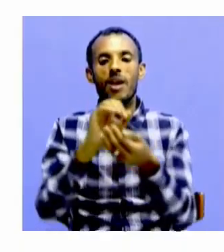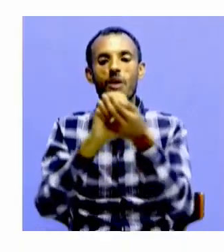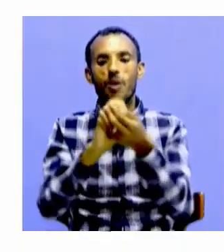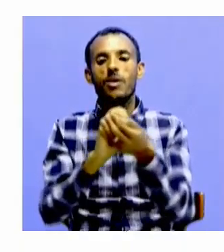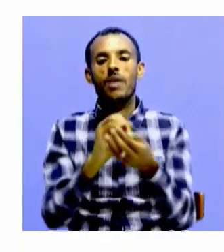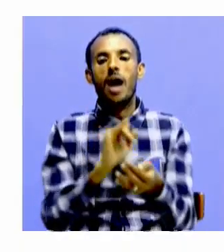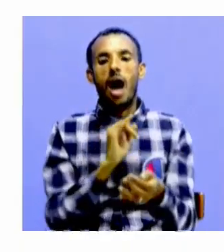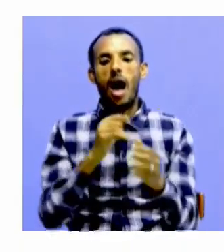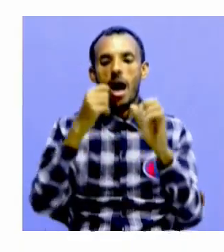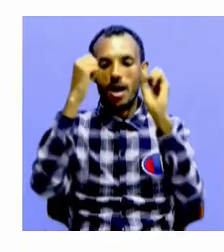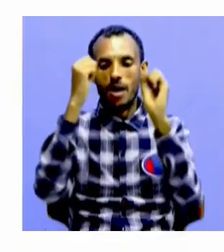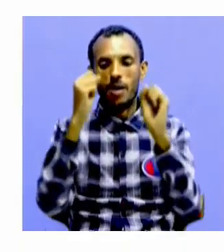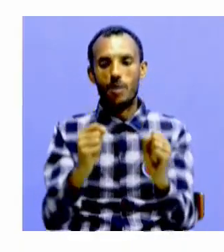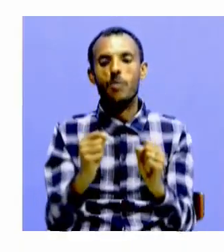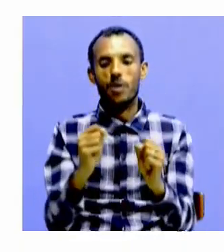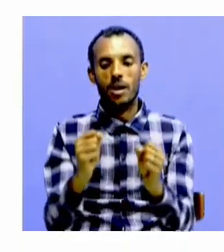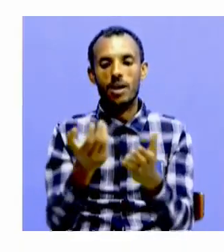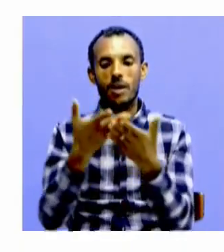could buy